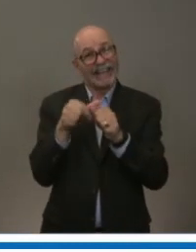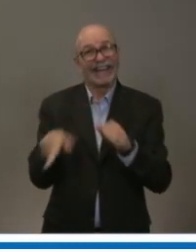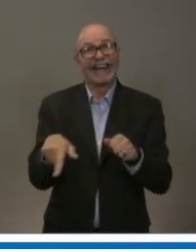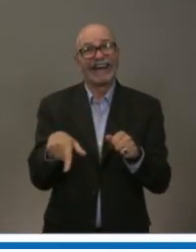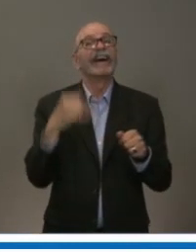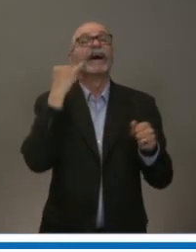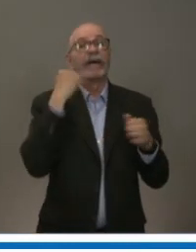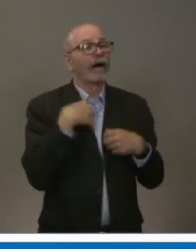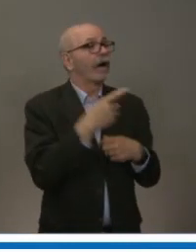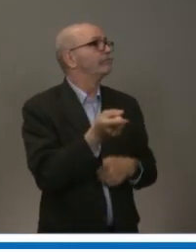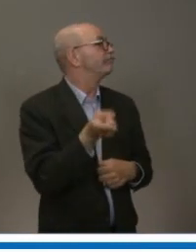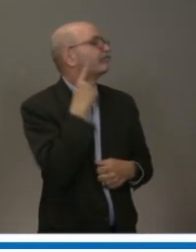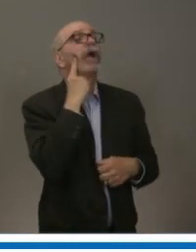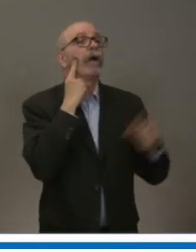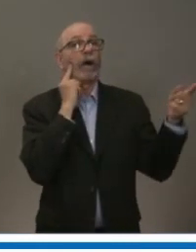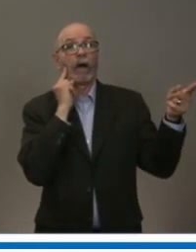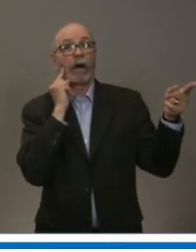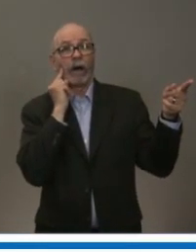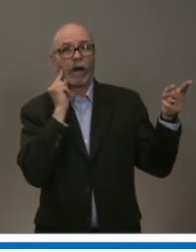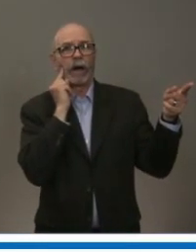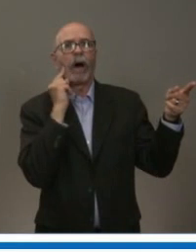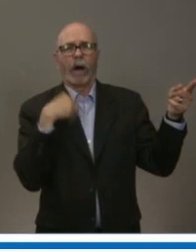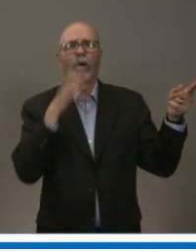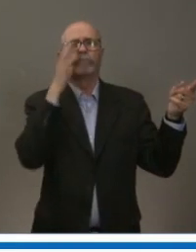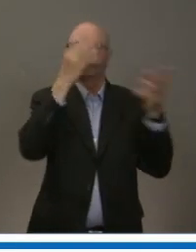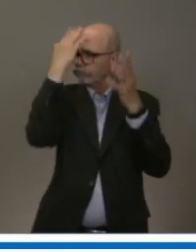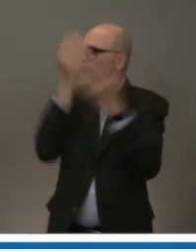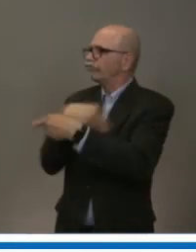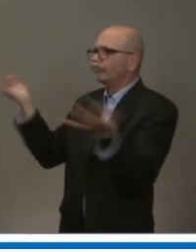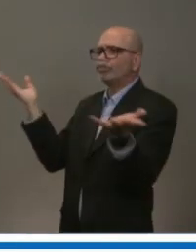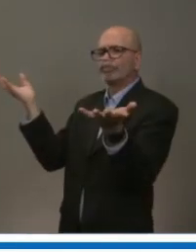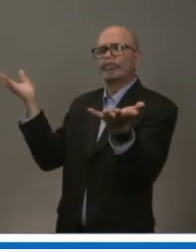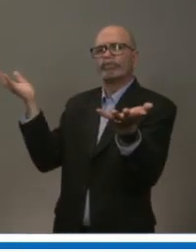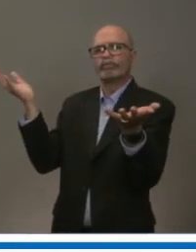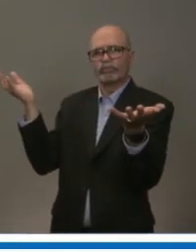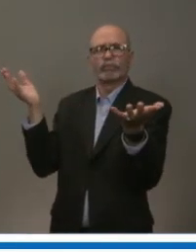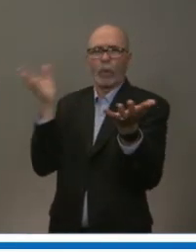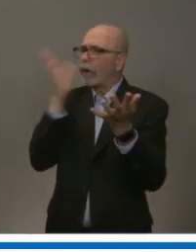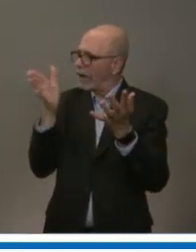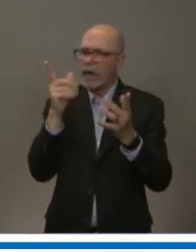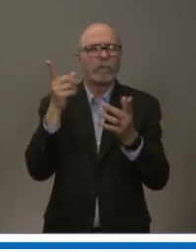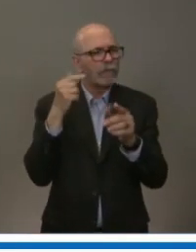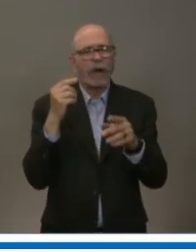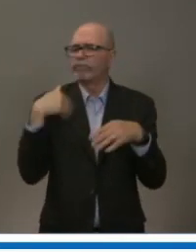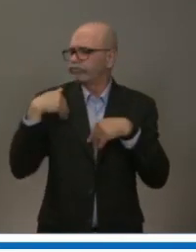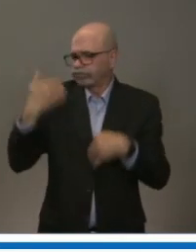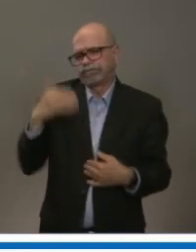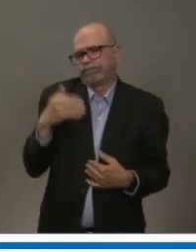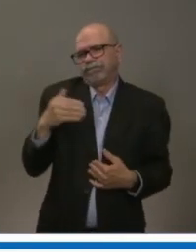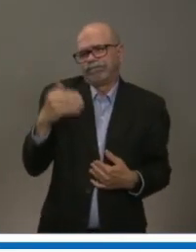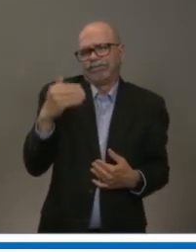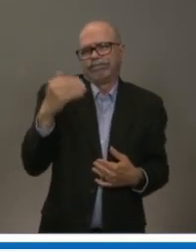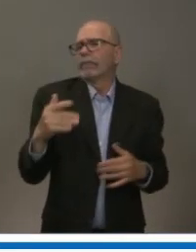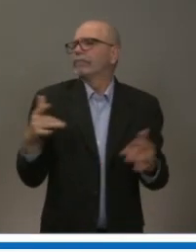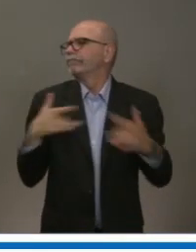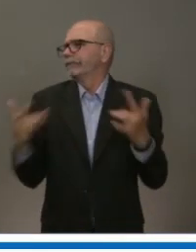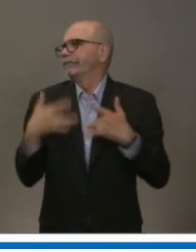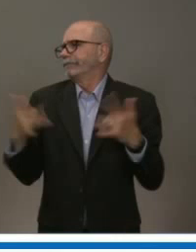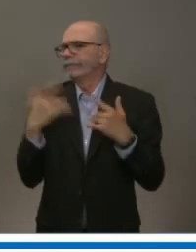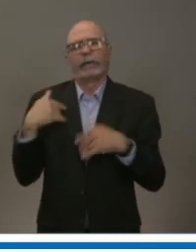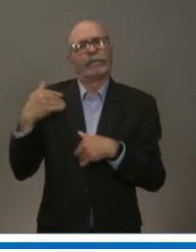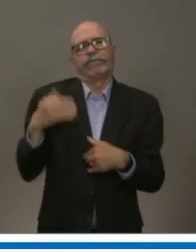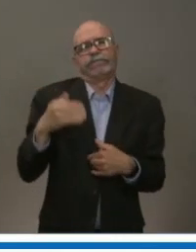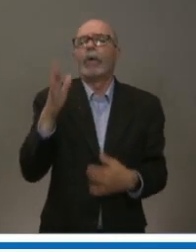will hear directly from us through these daily briefings. I want people to understand that because we continue to